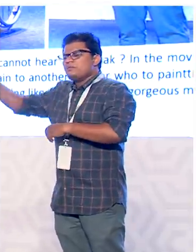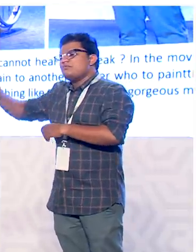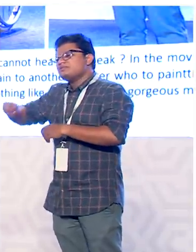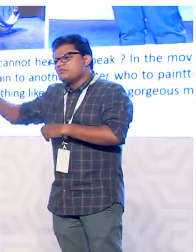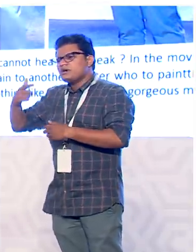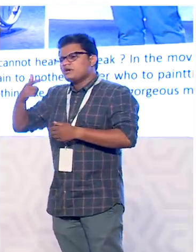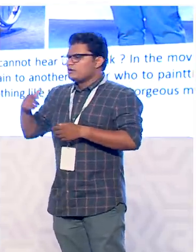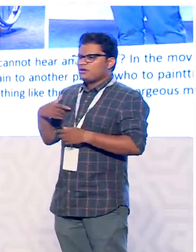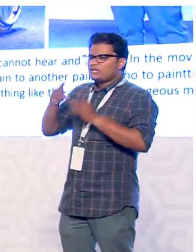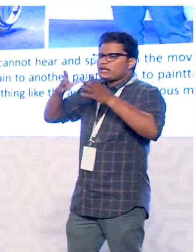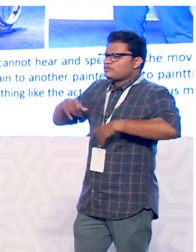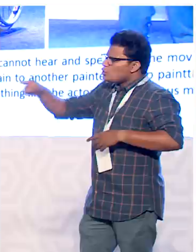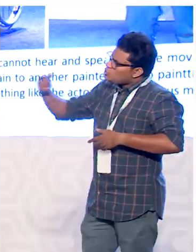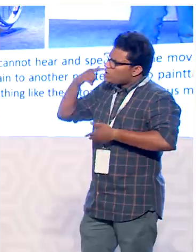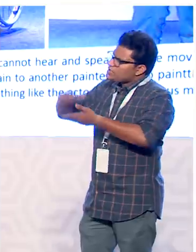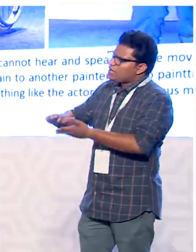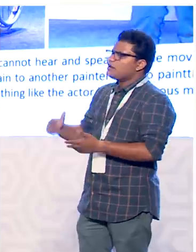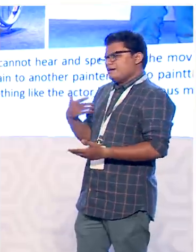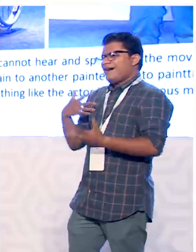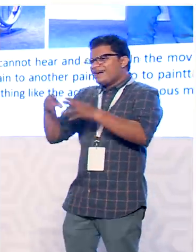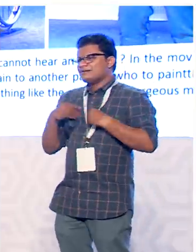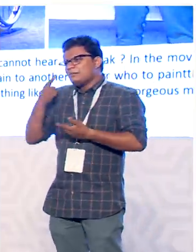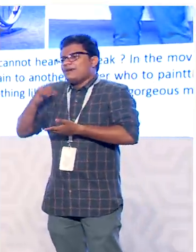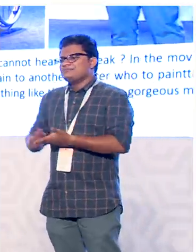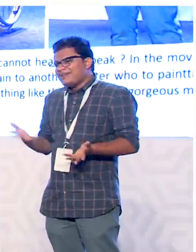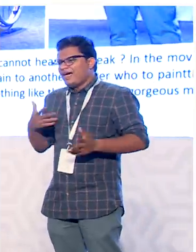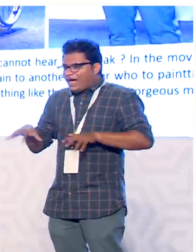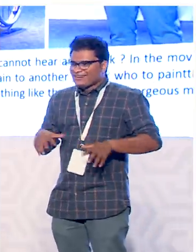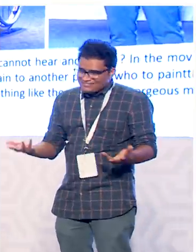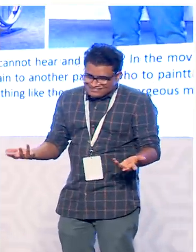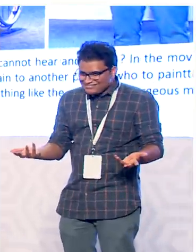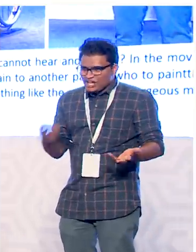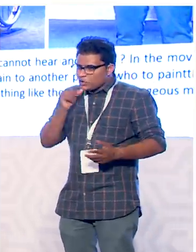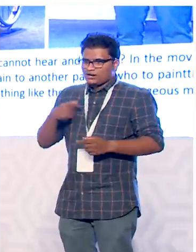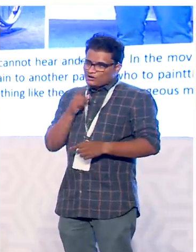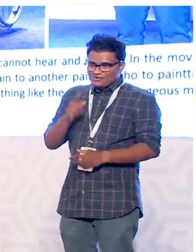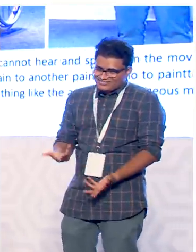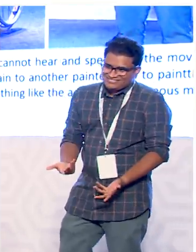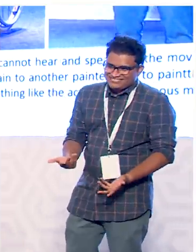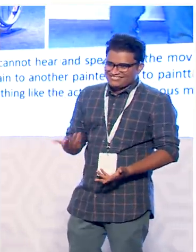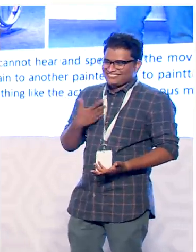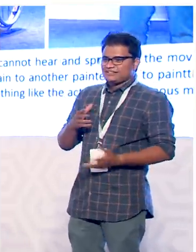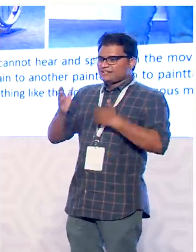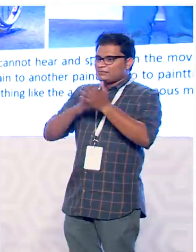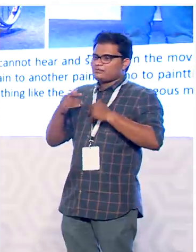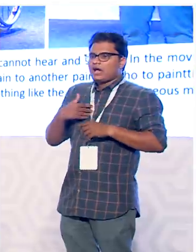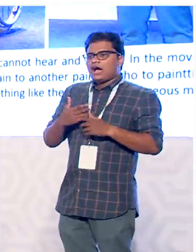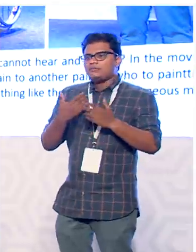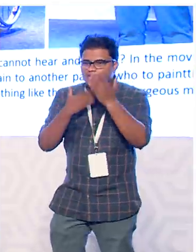husband, he's my husband. Director tells me he's your grandson, he's my grandson. No problem. I'm very obedient.